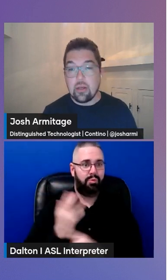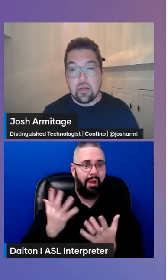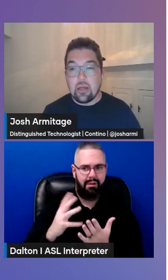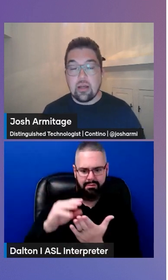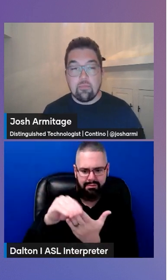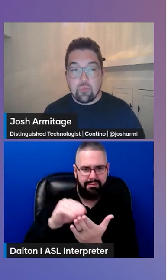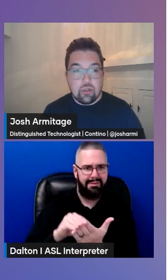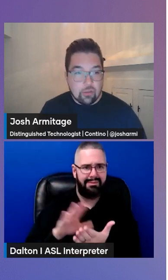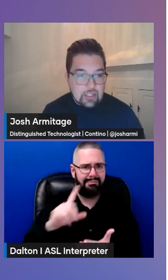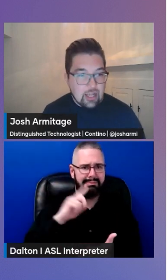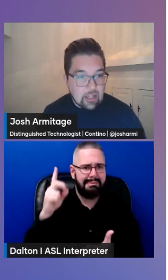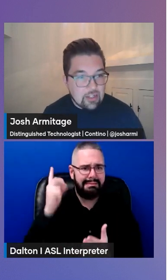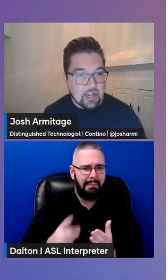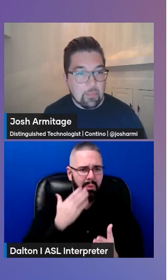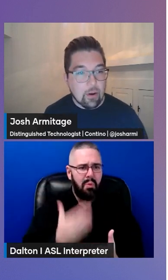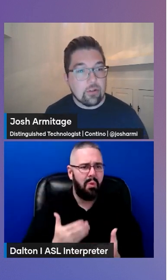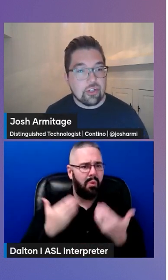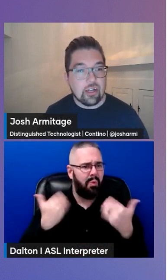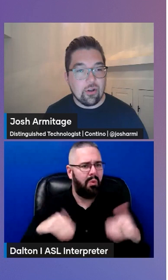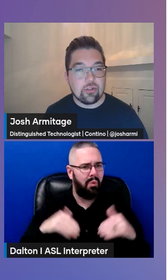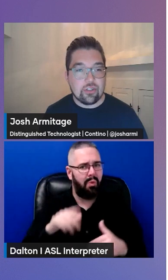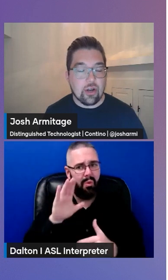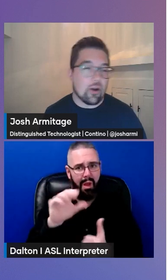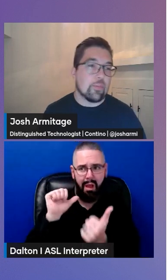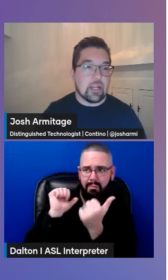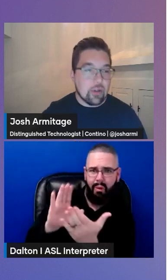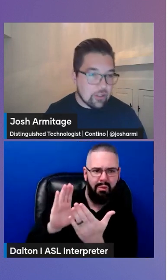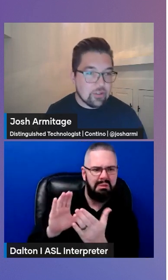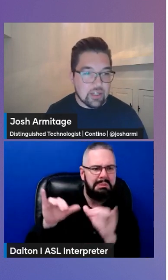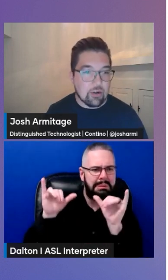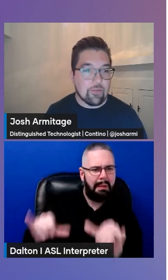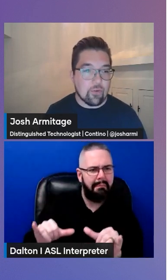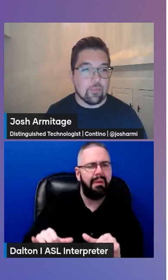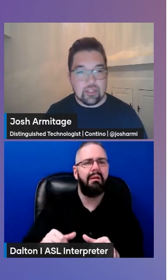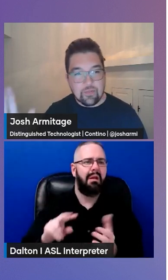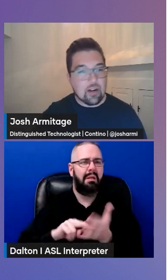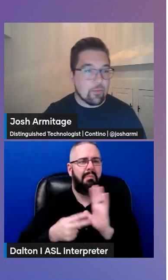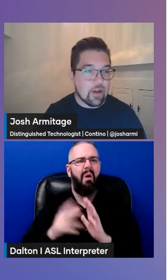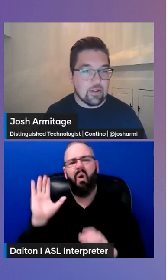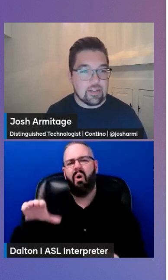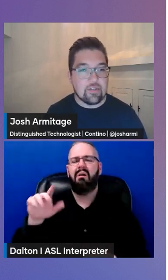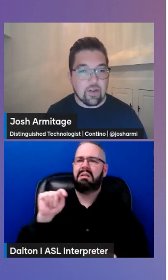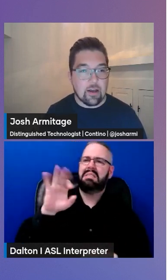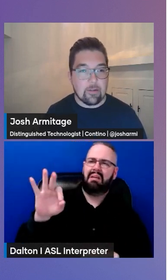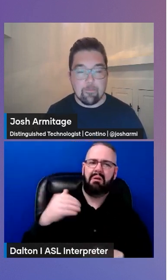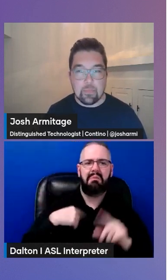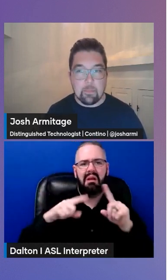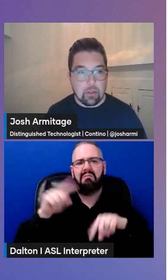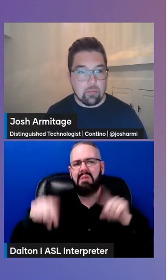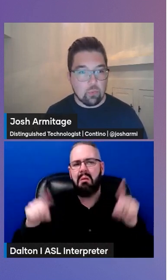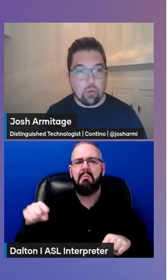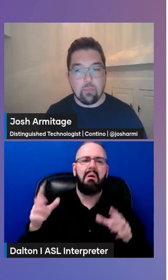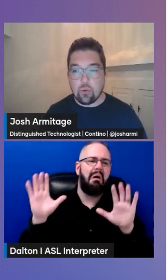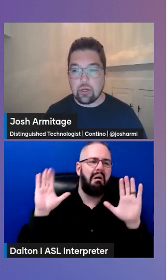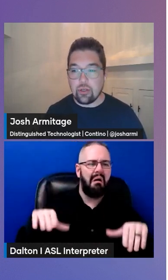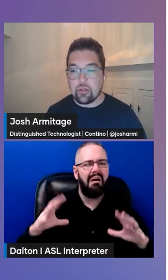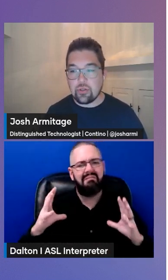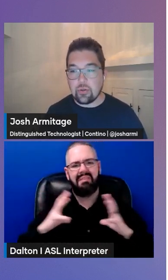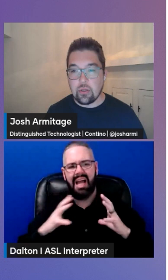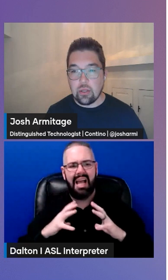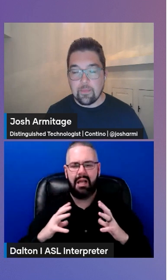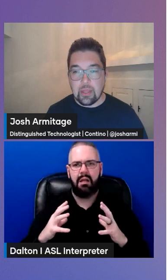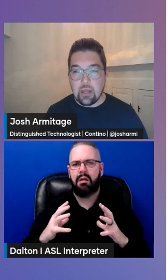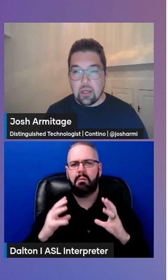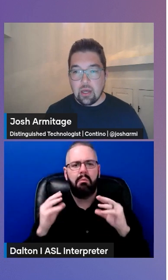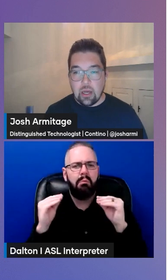good. You should be taking the same approach here, not just going, oh, but they know how to use Terraform, there's a variable file, this is fine. But what more can you do?